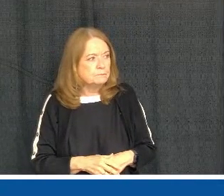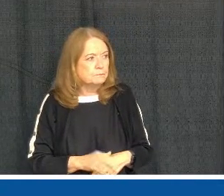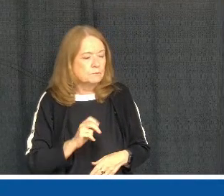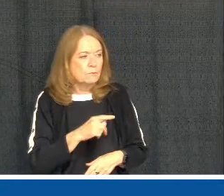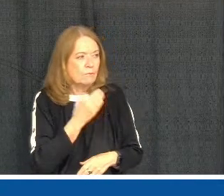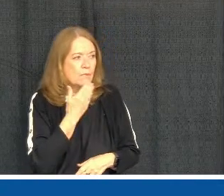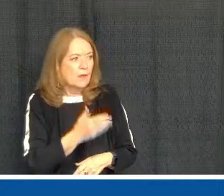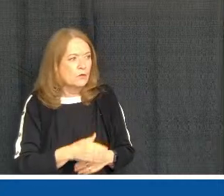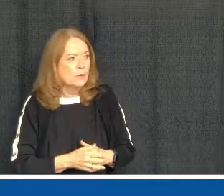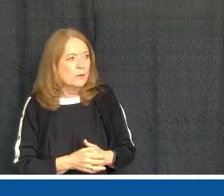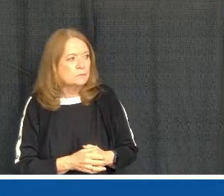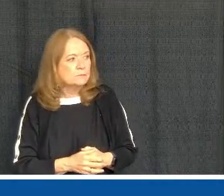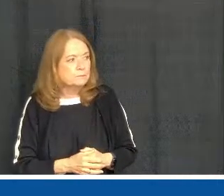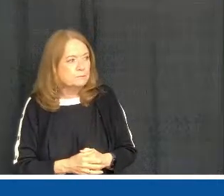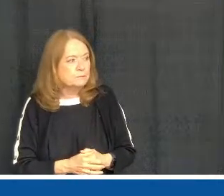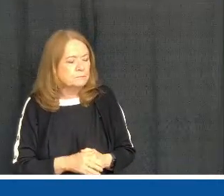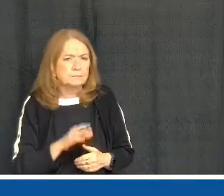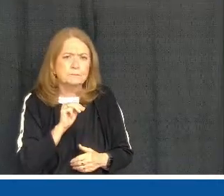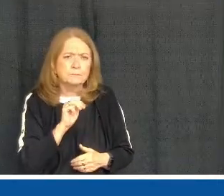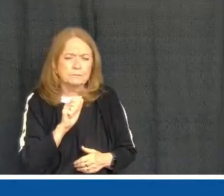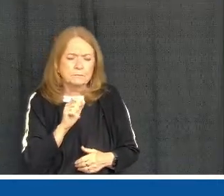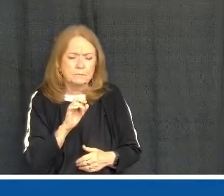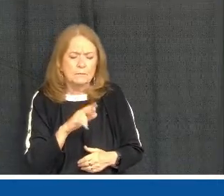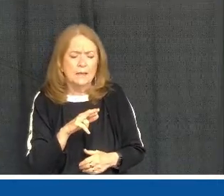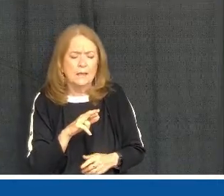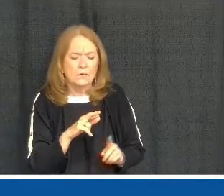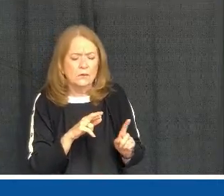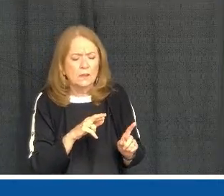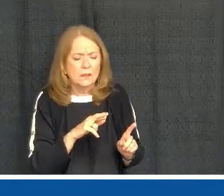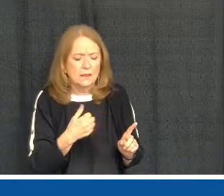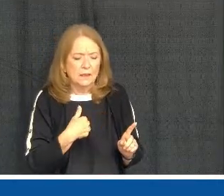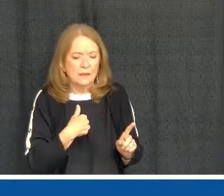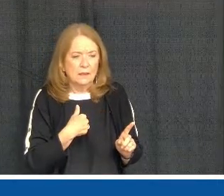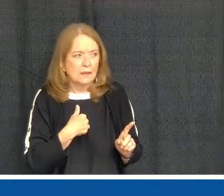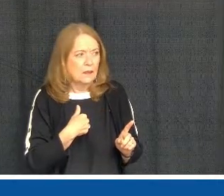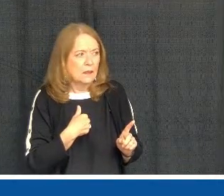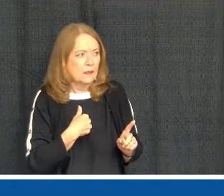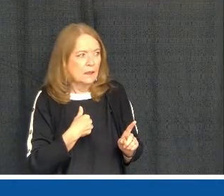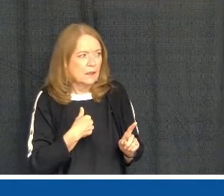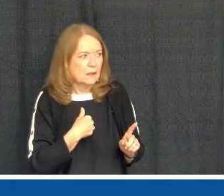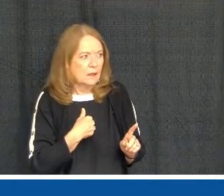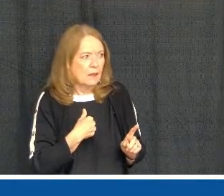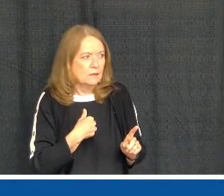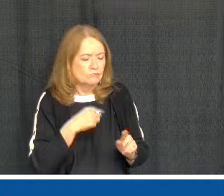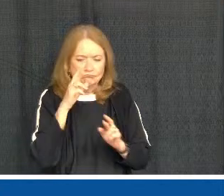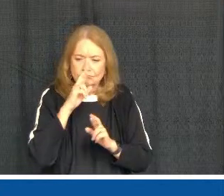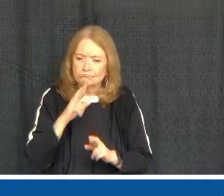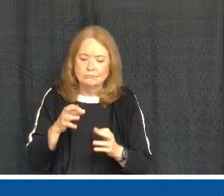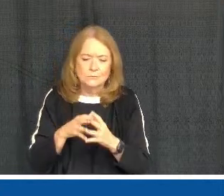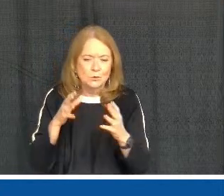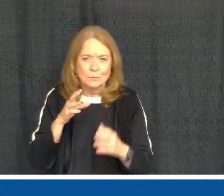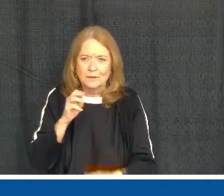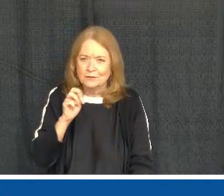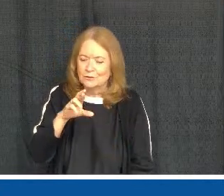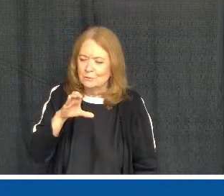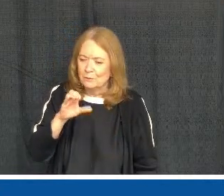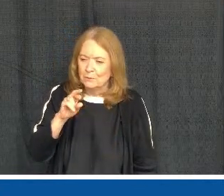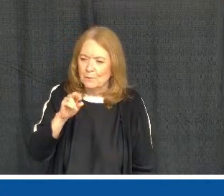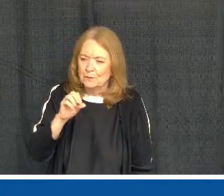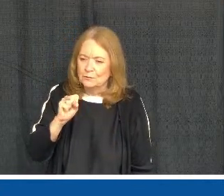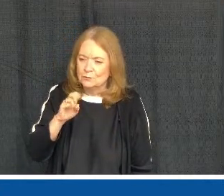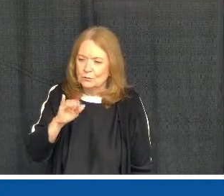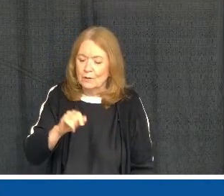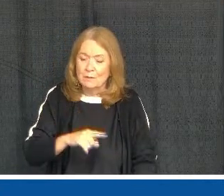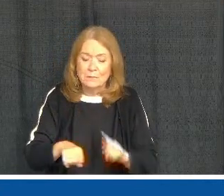you. Mayor, and I think the world of Mr. Crosby here, but would it be okay if